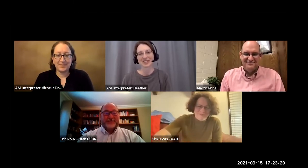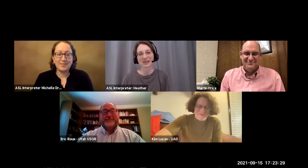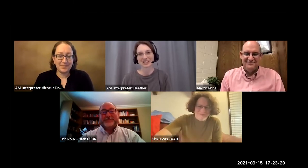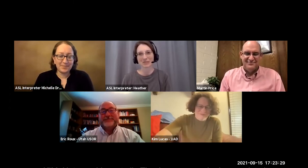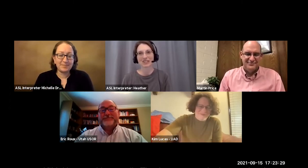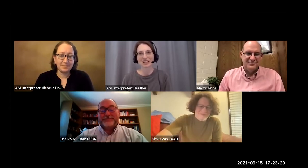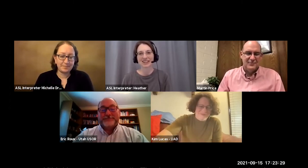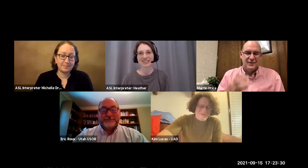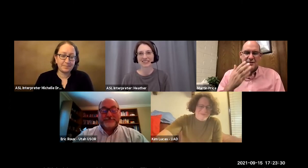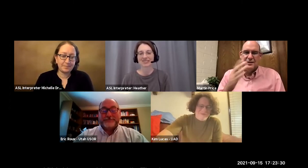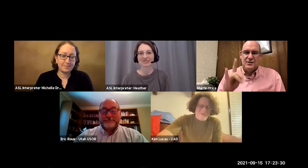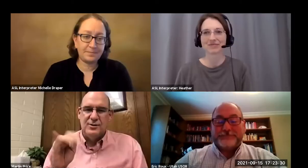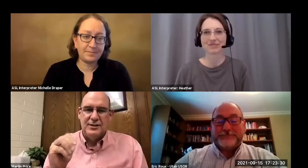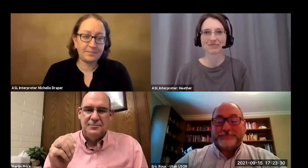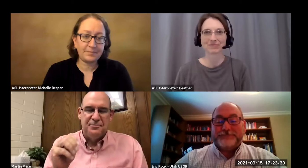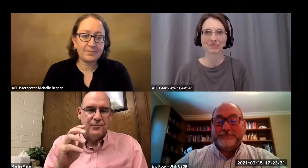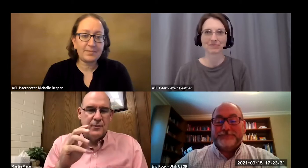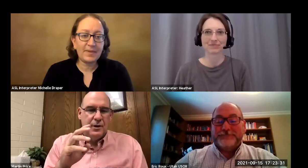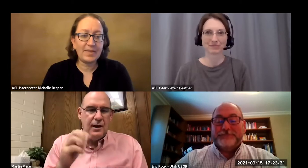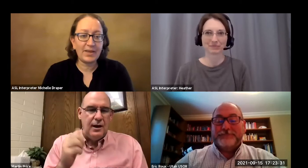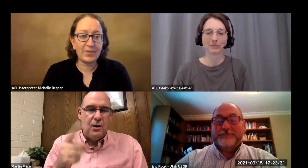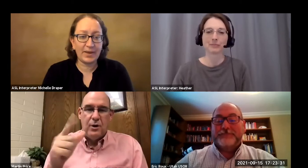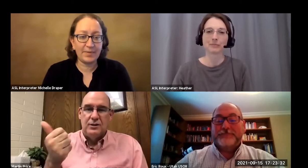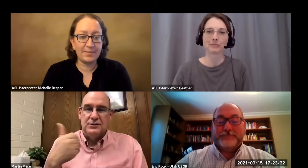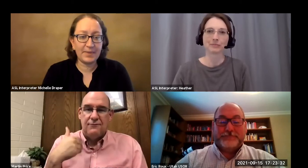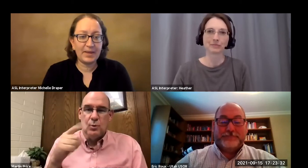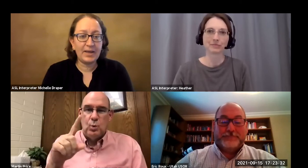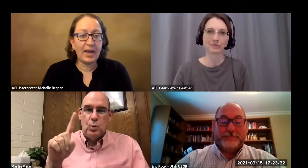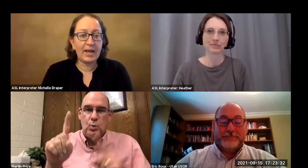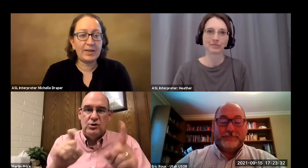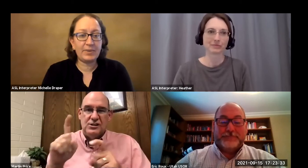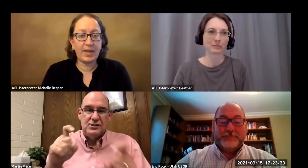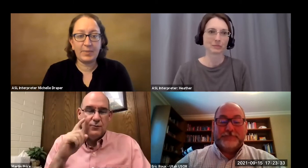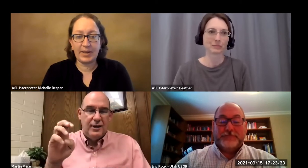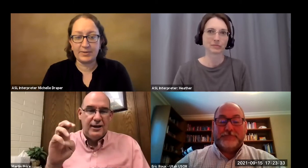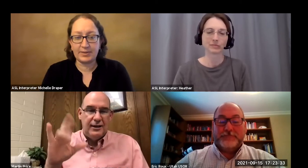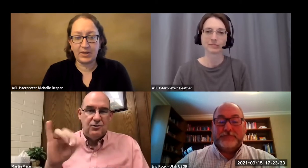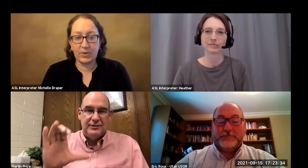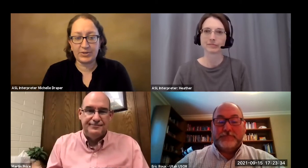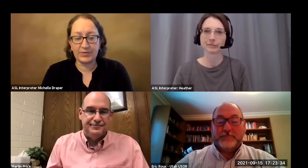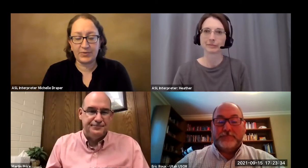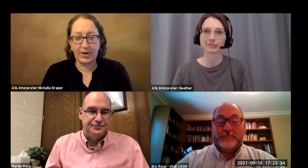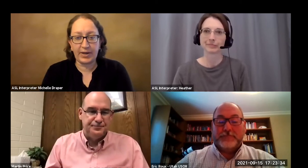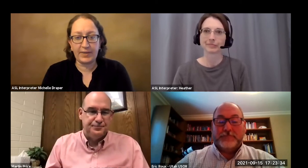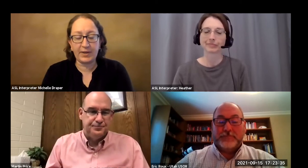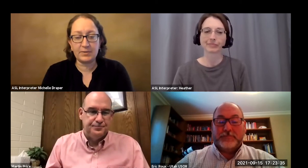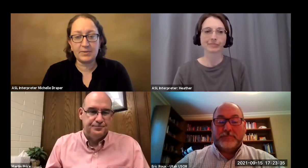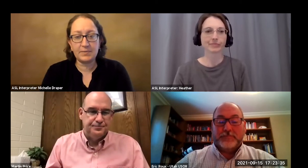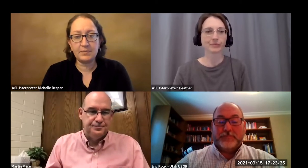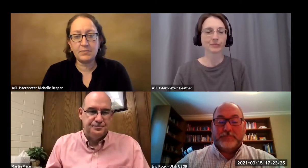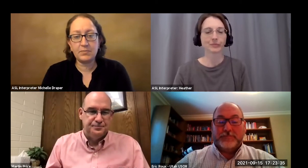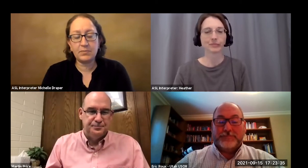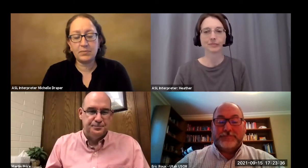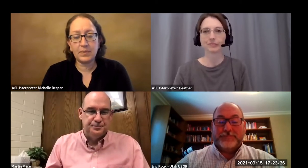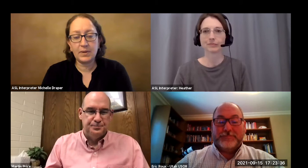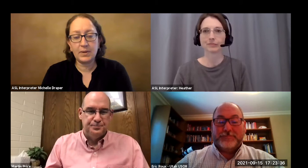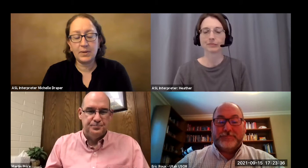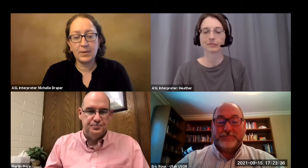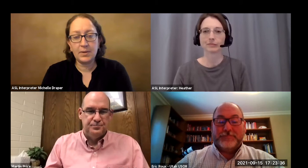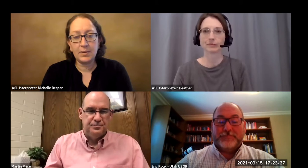Thank you so much. I appreciate it. Thank you, Kim. Anyone else? Any questions for Eric? Anything else?